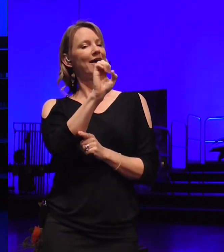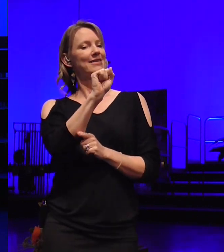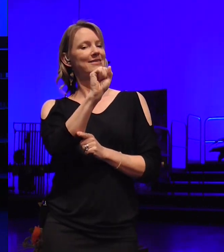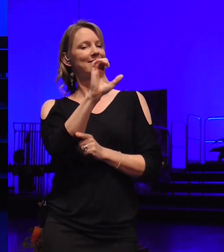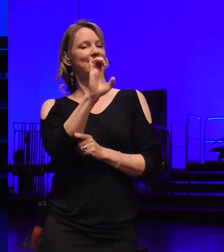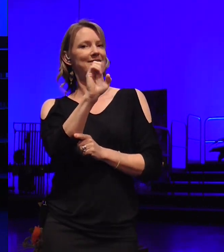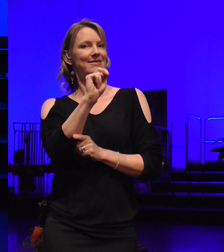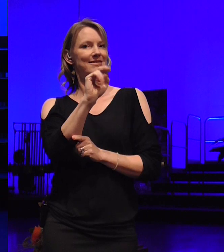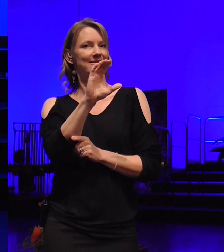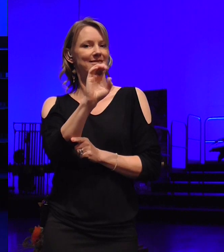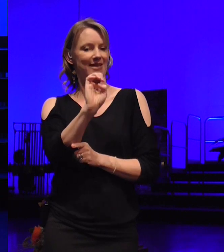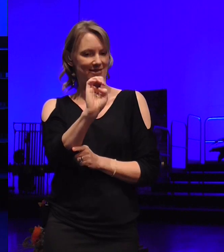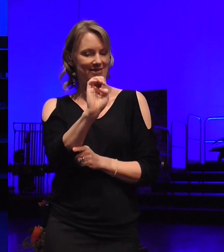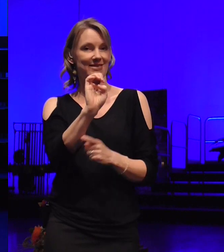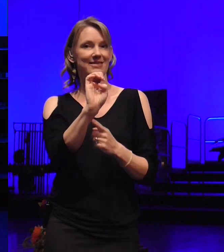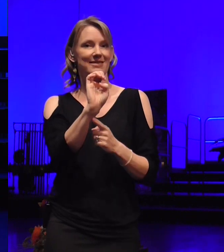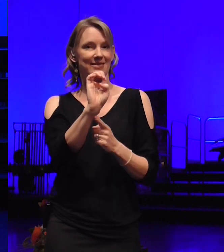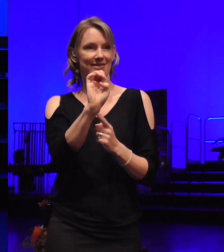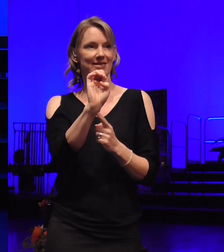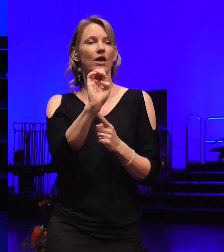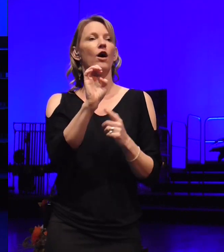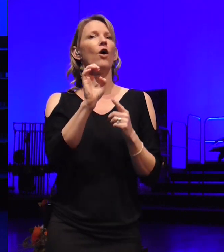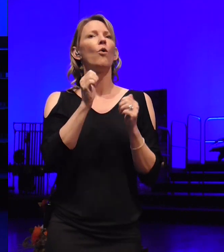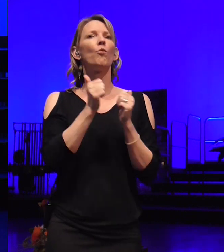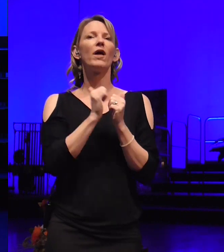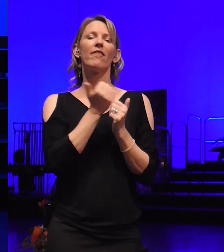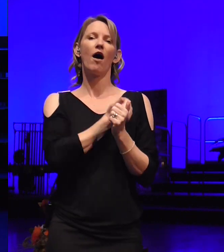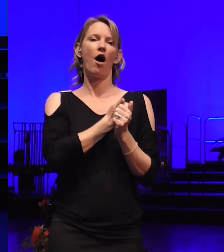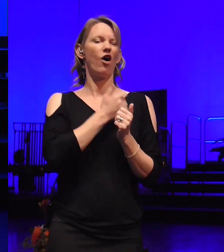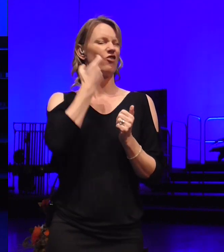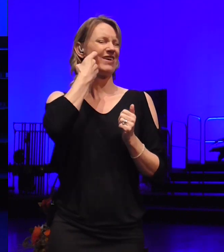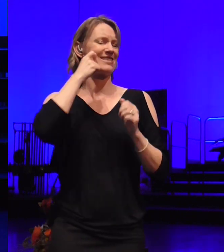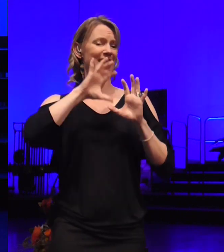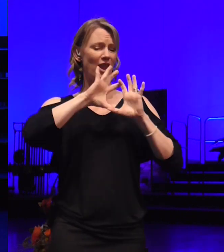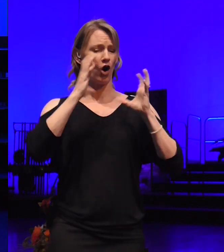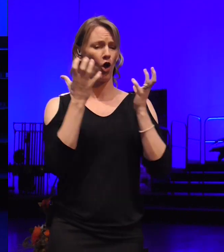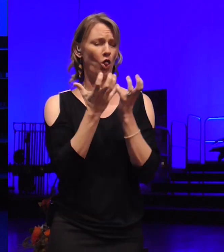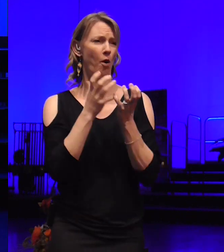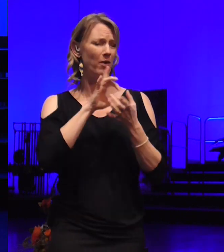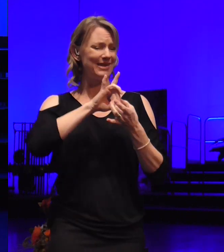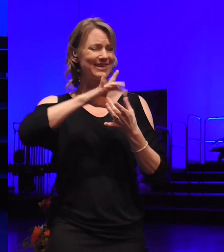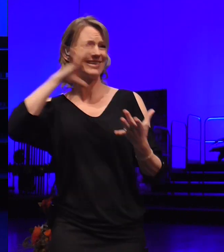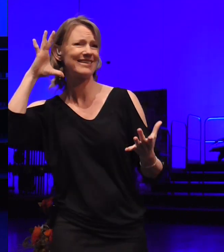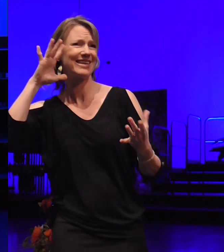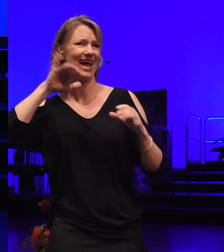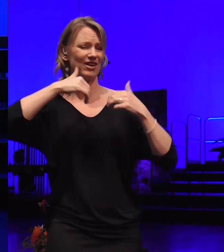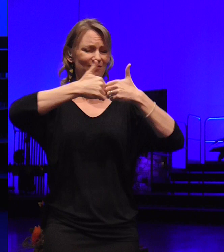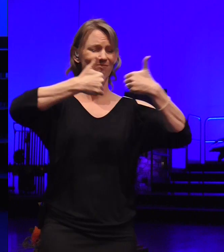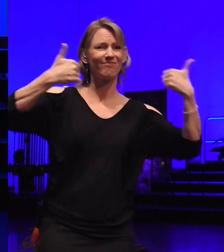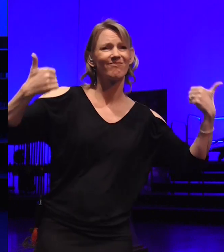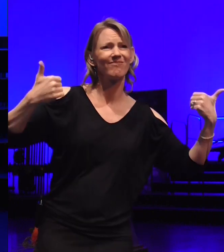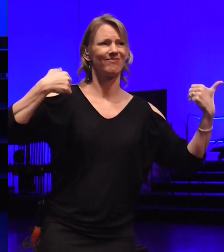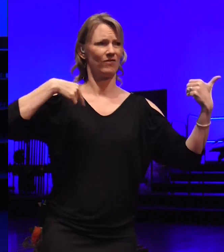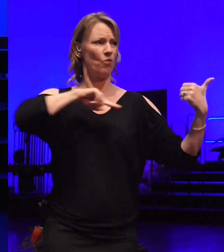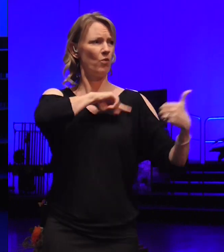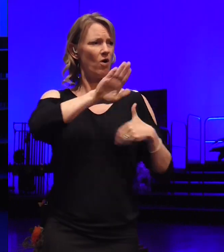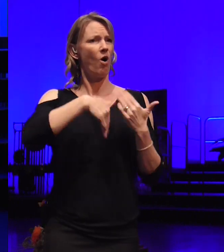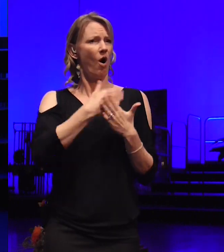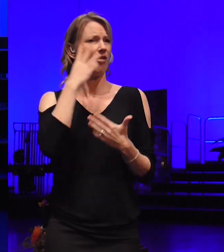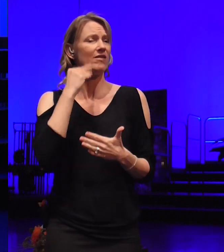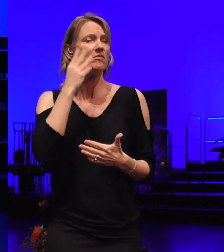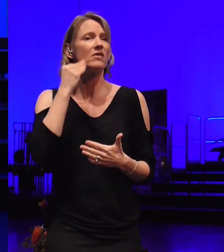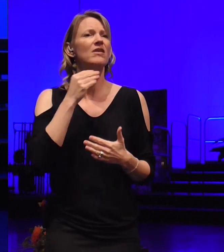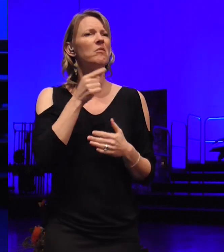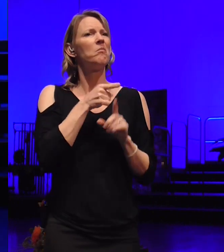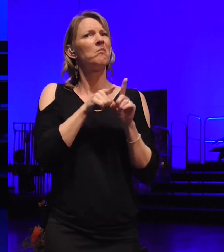Florescence. But with our recent global disconnection and separation and the polarization that we've all been